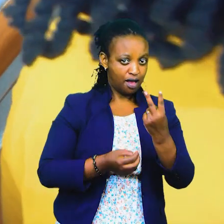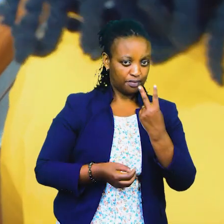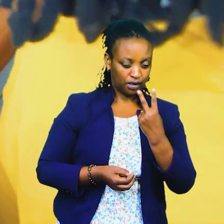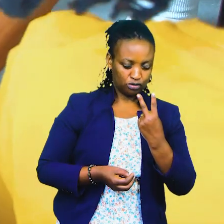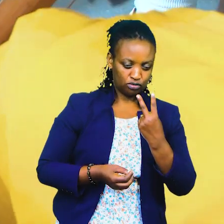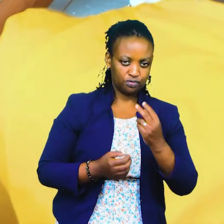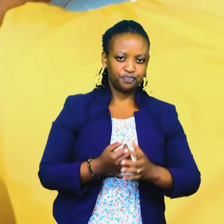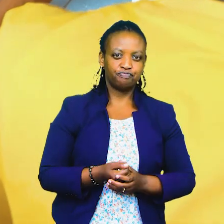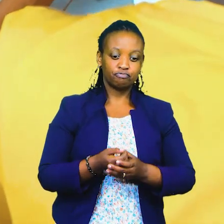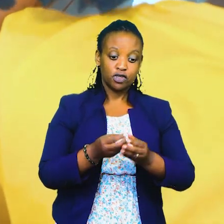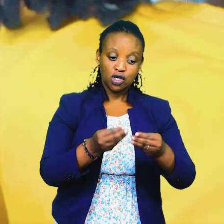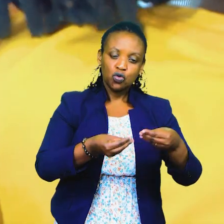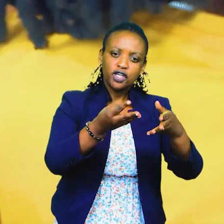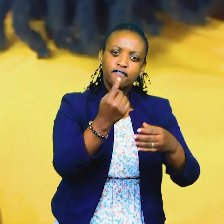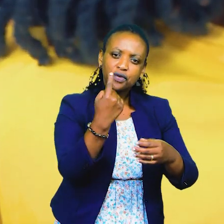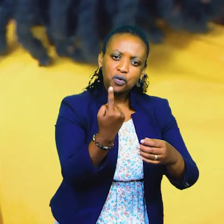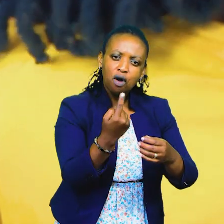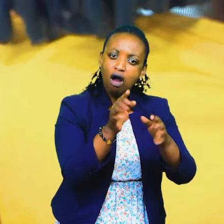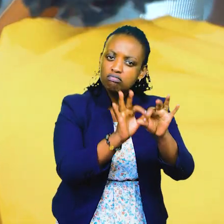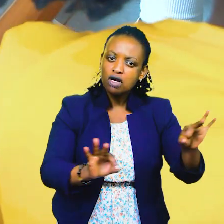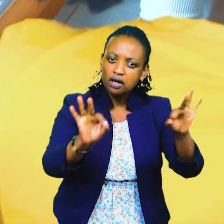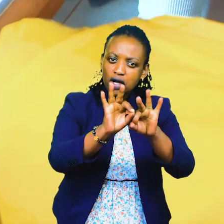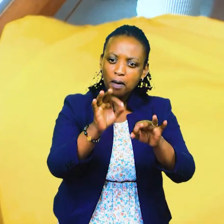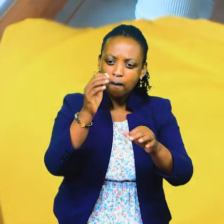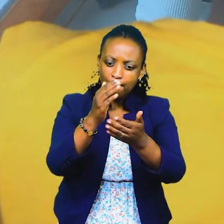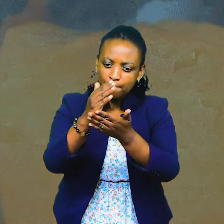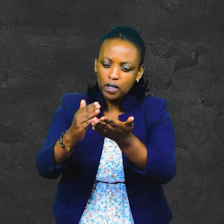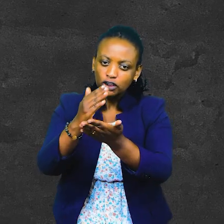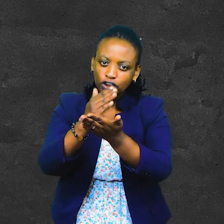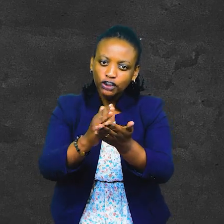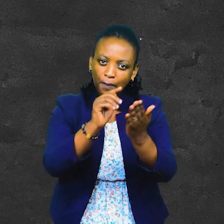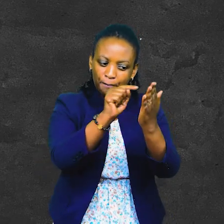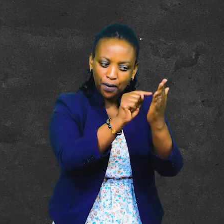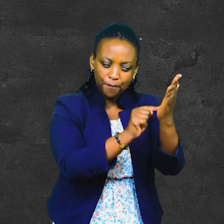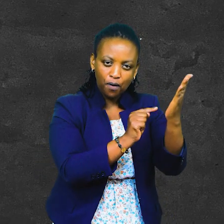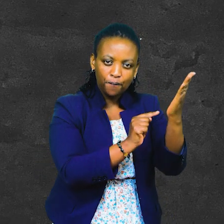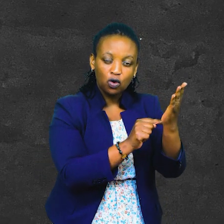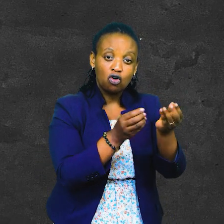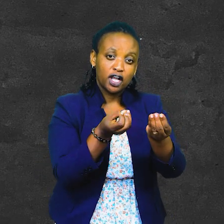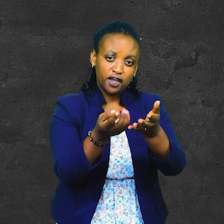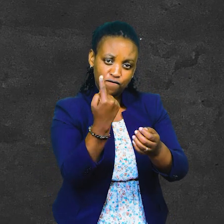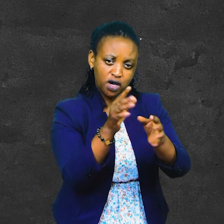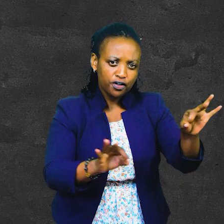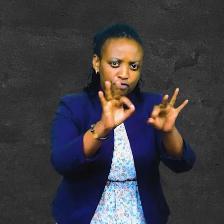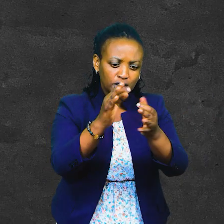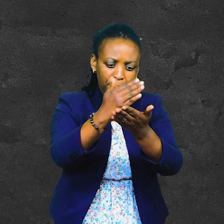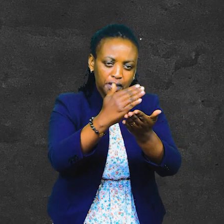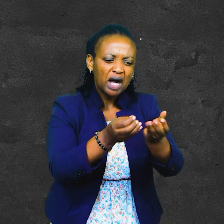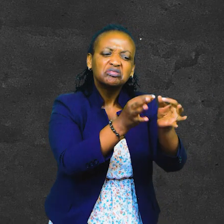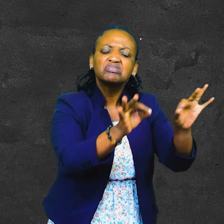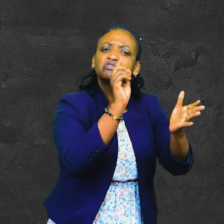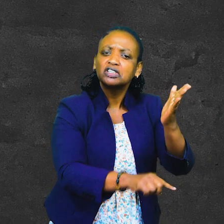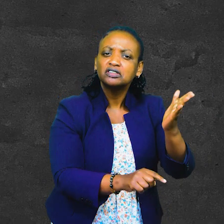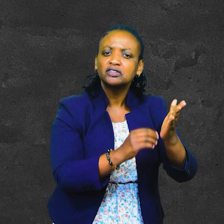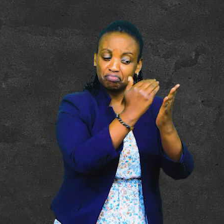Number 2, give one function of each part below. Give one function